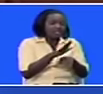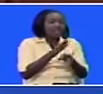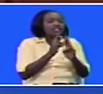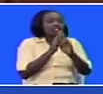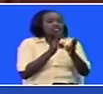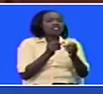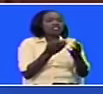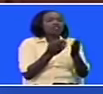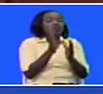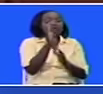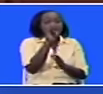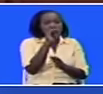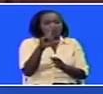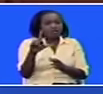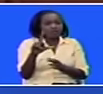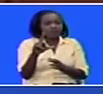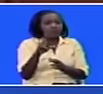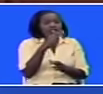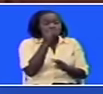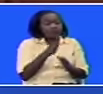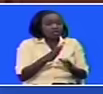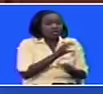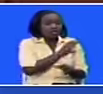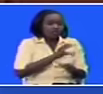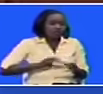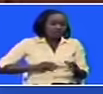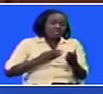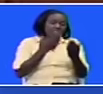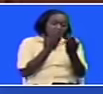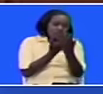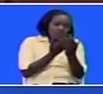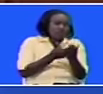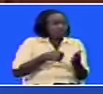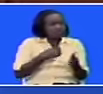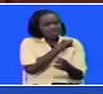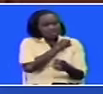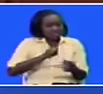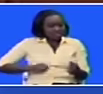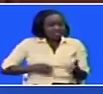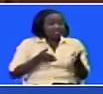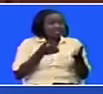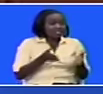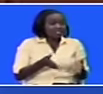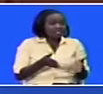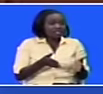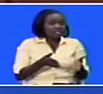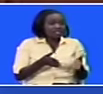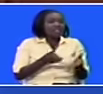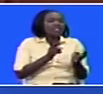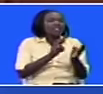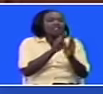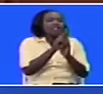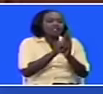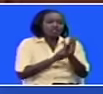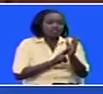for by this bill. And Mr. Speaker, as a committee, my recommendation, Mr. Speaker, as a Senate of this House, is that the regulations that are